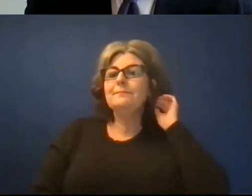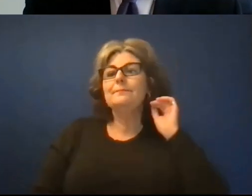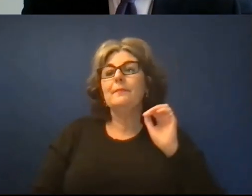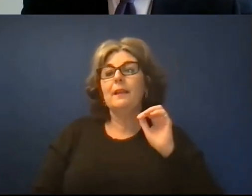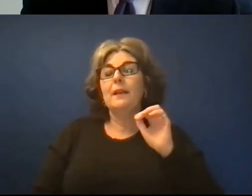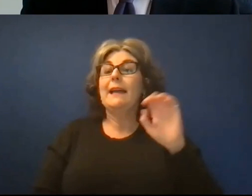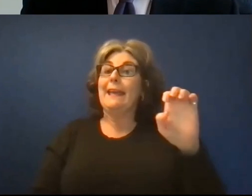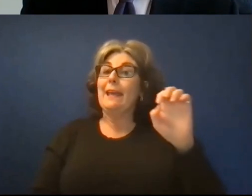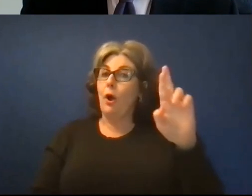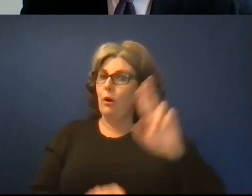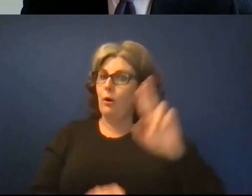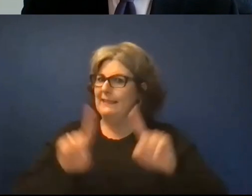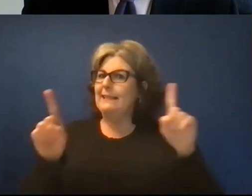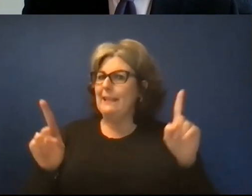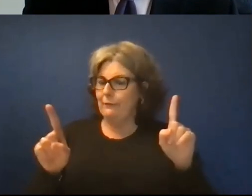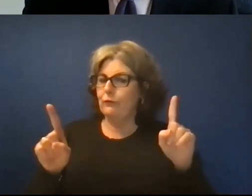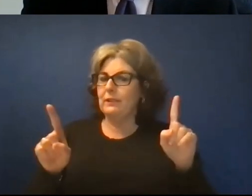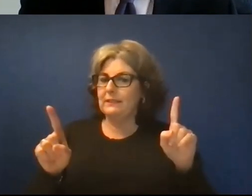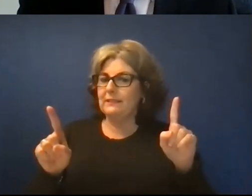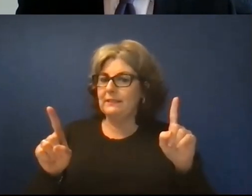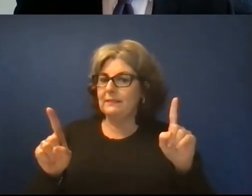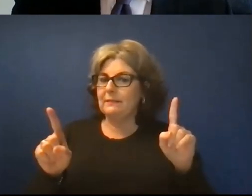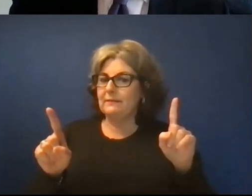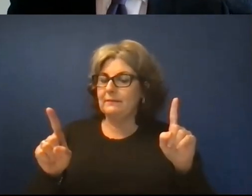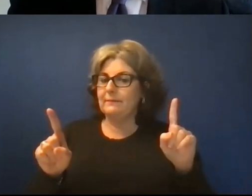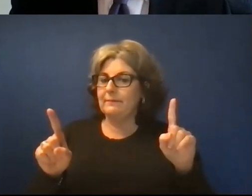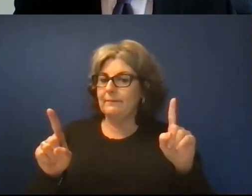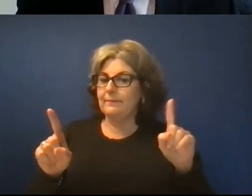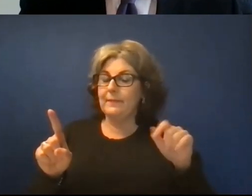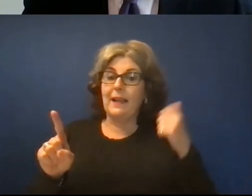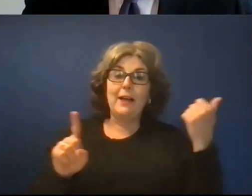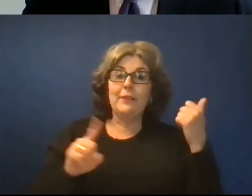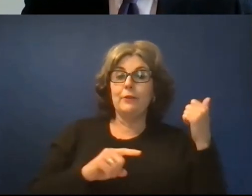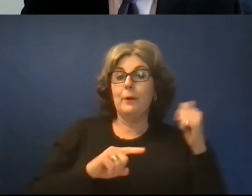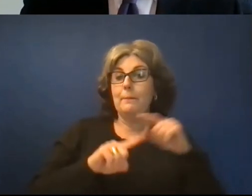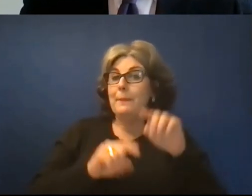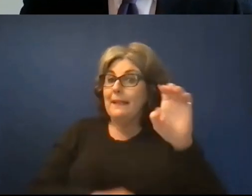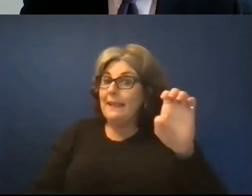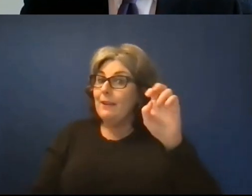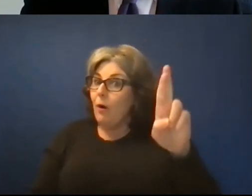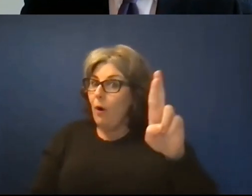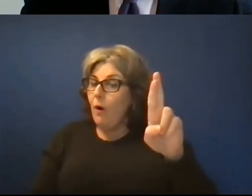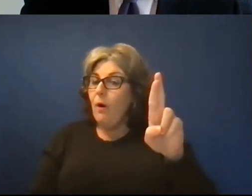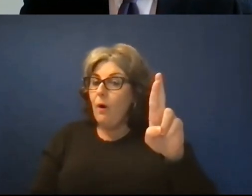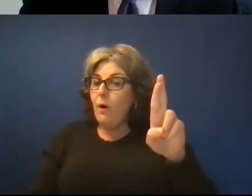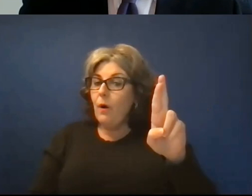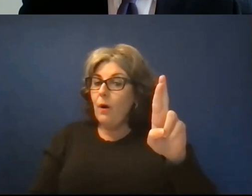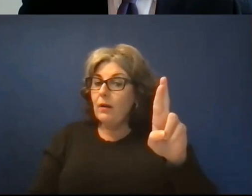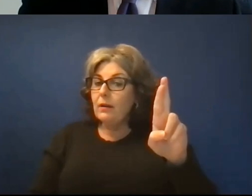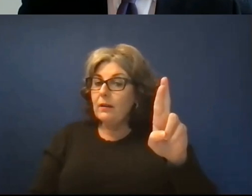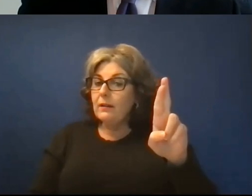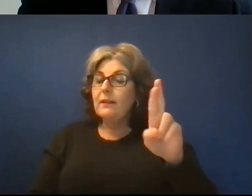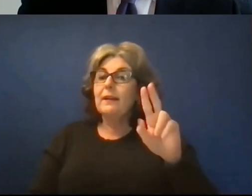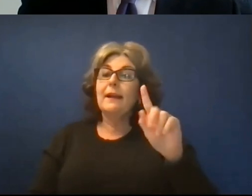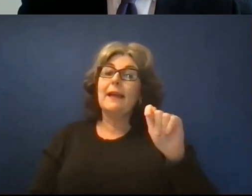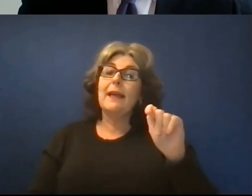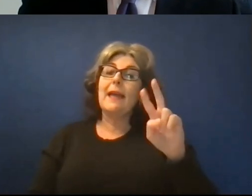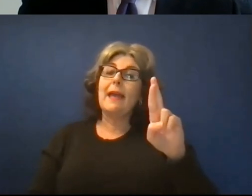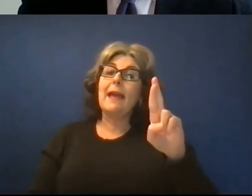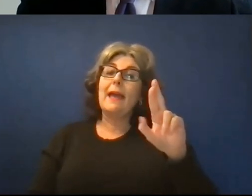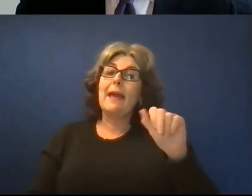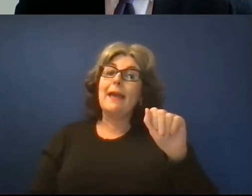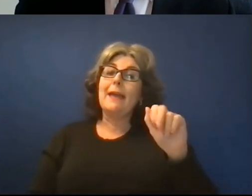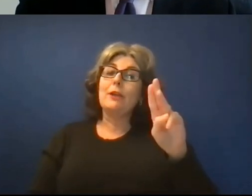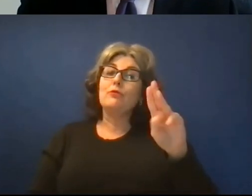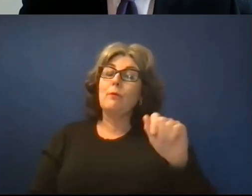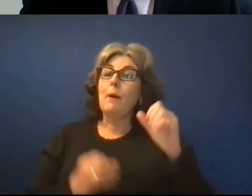ER, there is a difference. I can't speak for, you know, other facilities, but the ER, I know at least in a trauma center, you will